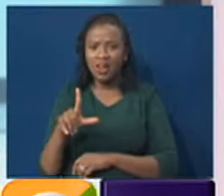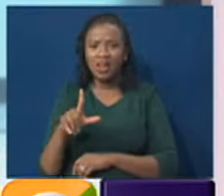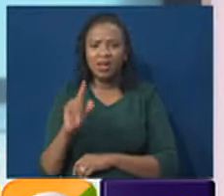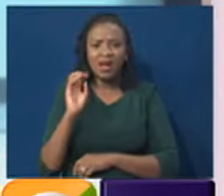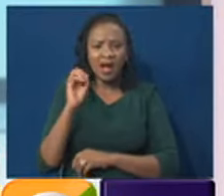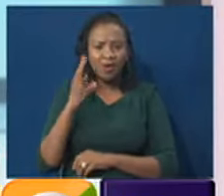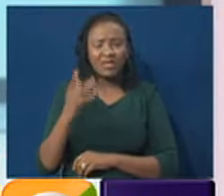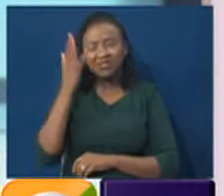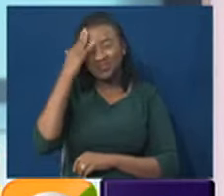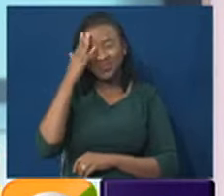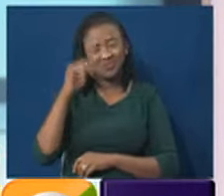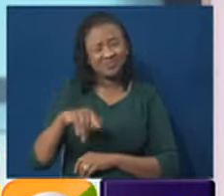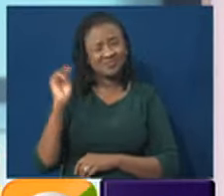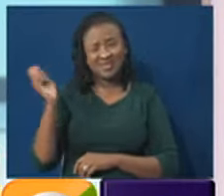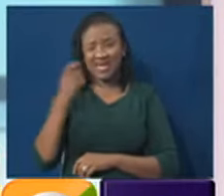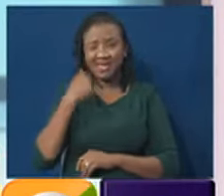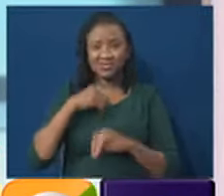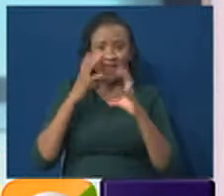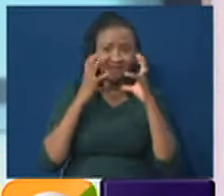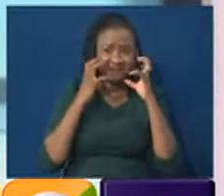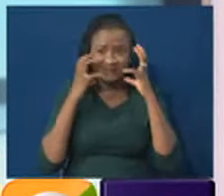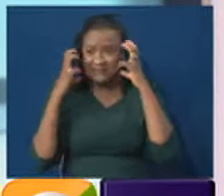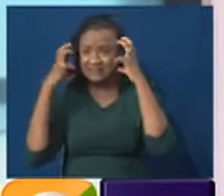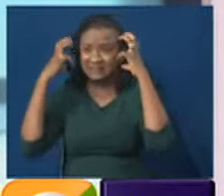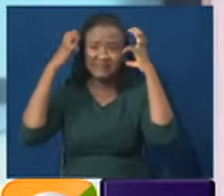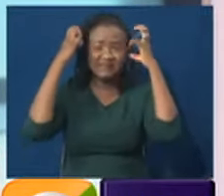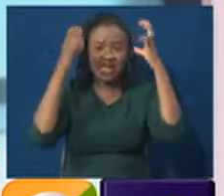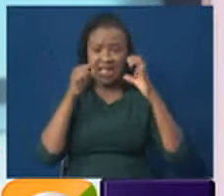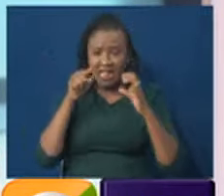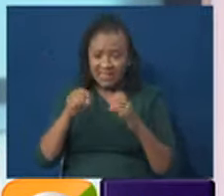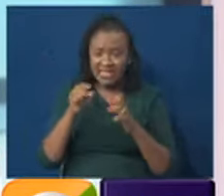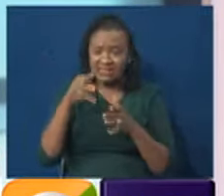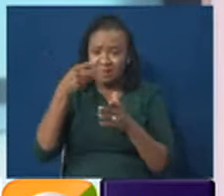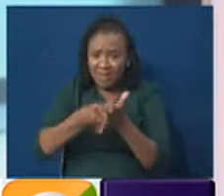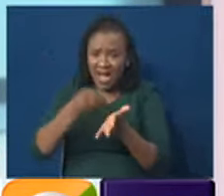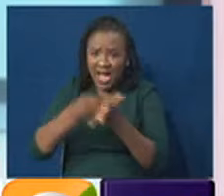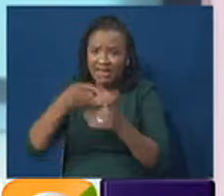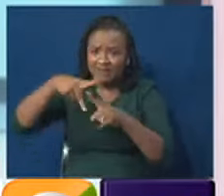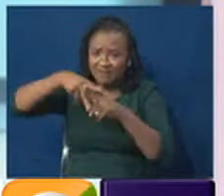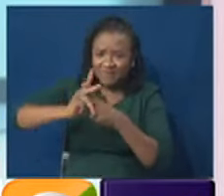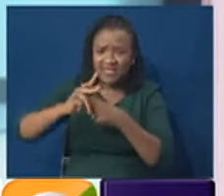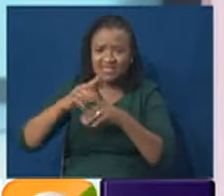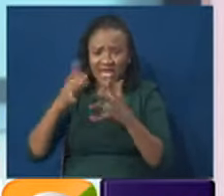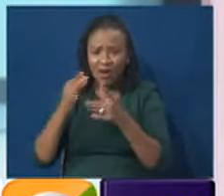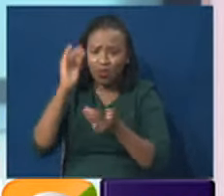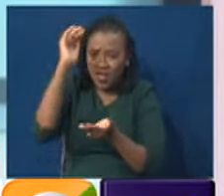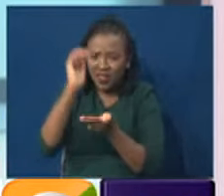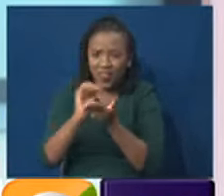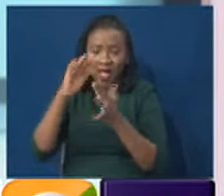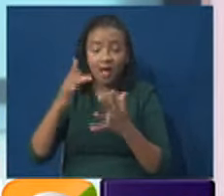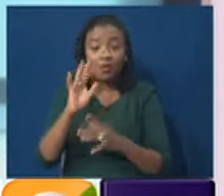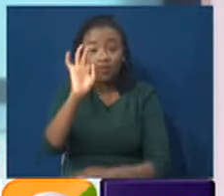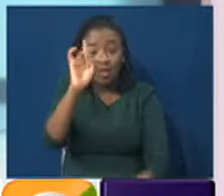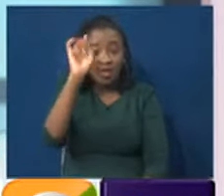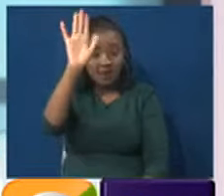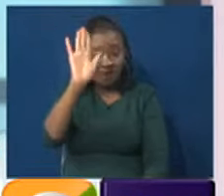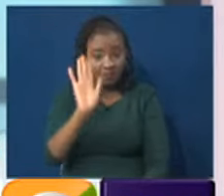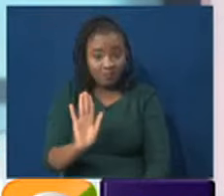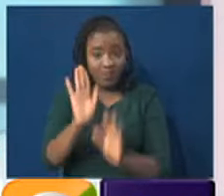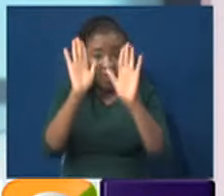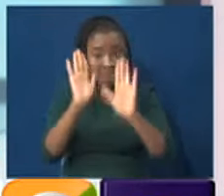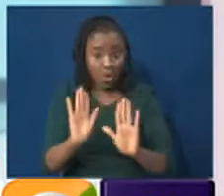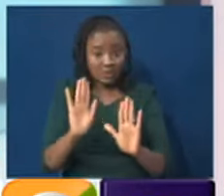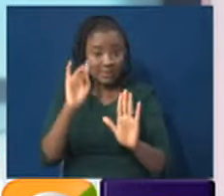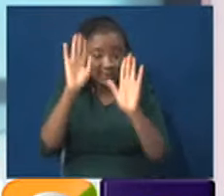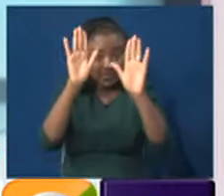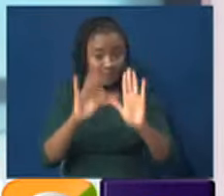agonize so much on how to fix these prices. One, we are not producers of oil and petroleum.